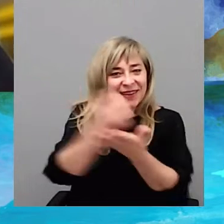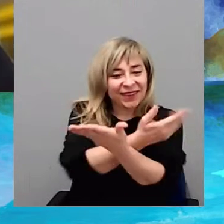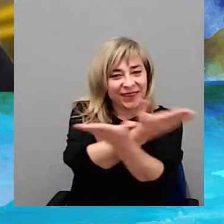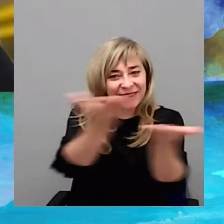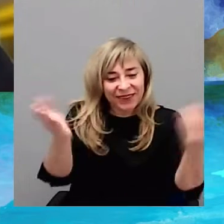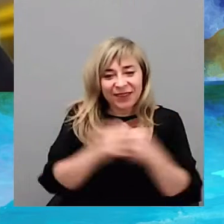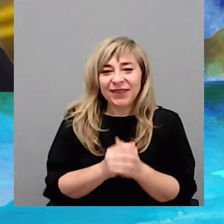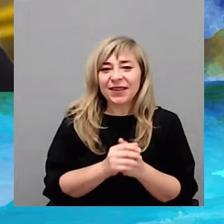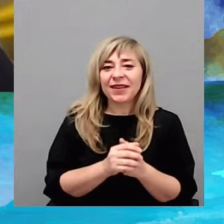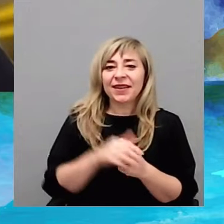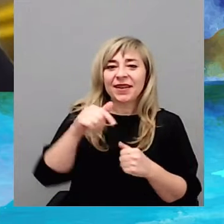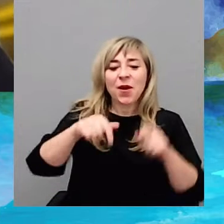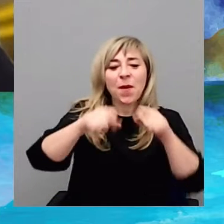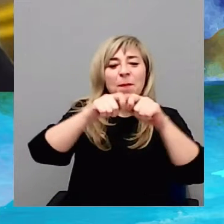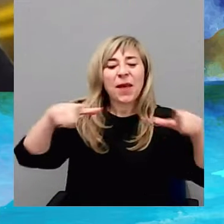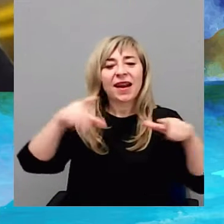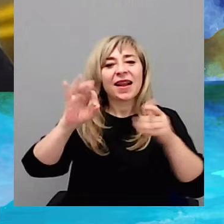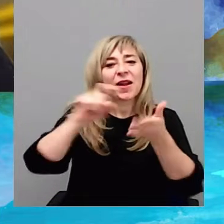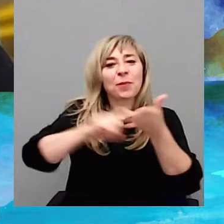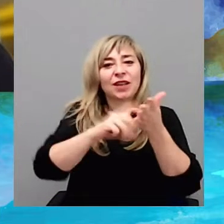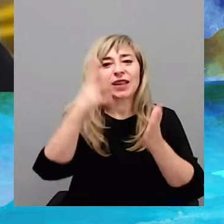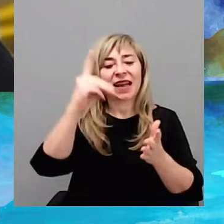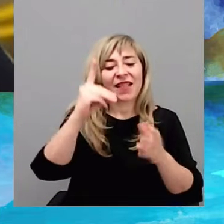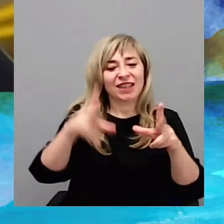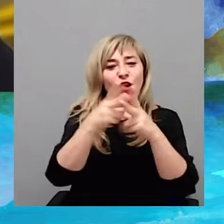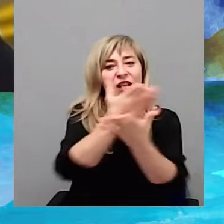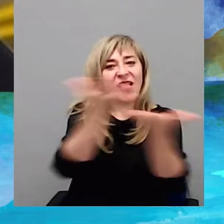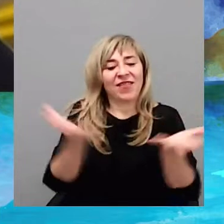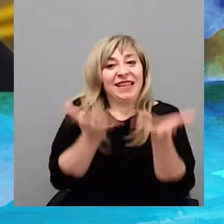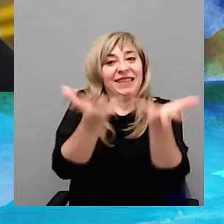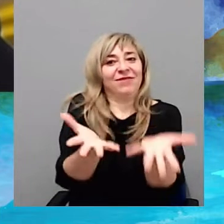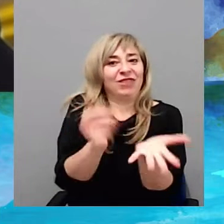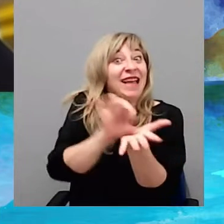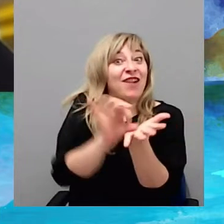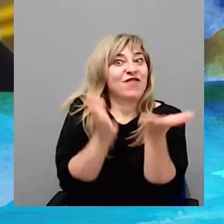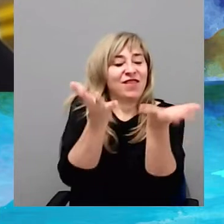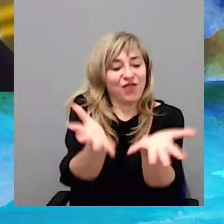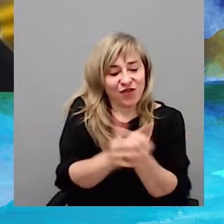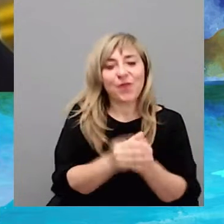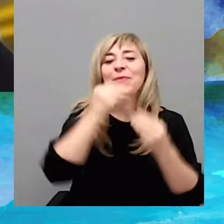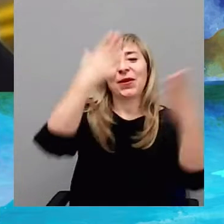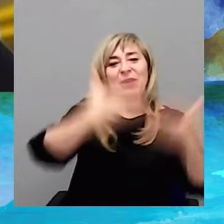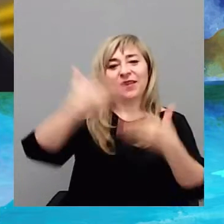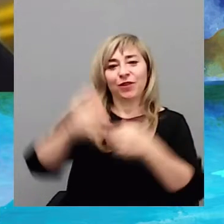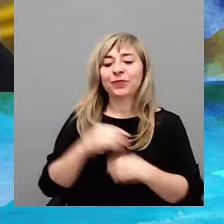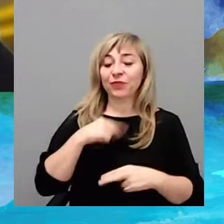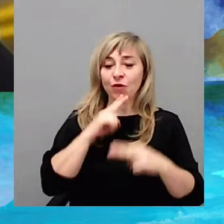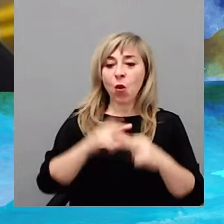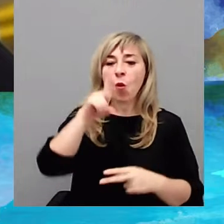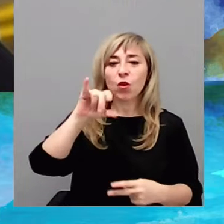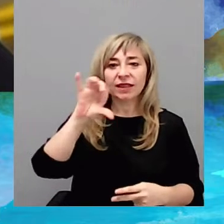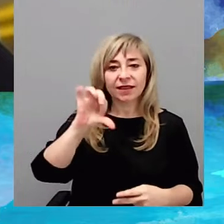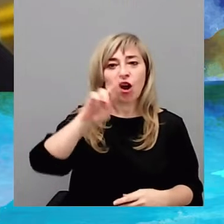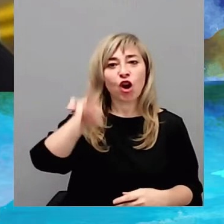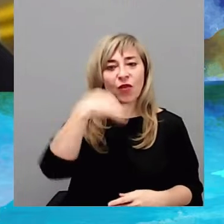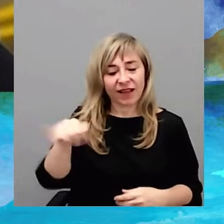Hello, welcome to this panel on 3D printing at the service of society. My name is Luis Rodriguez.